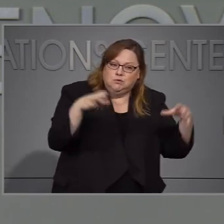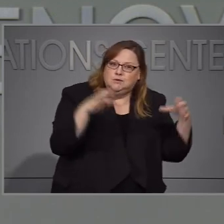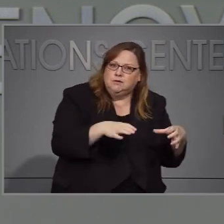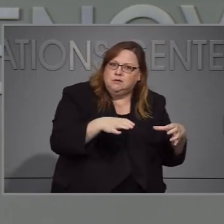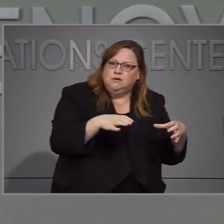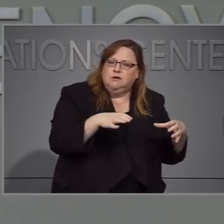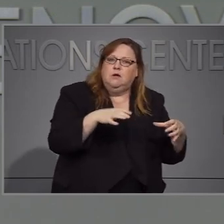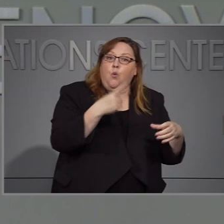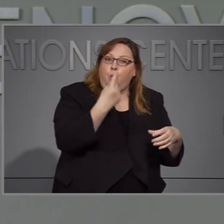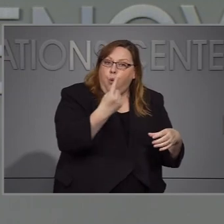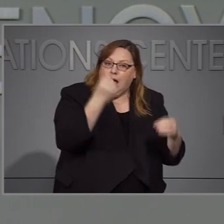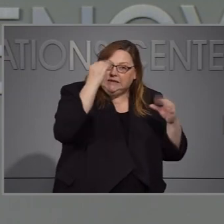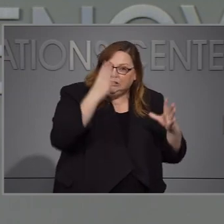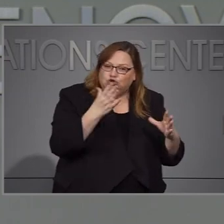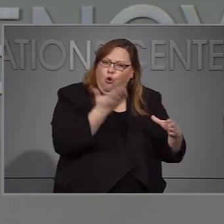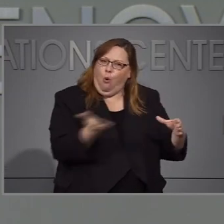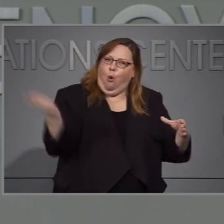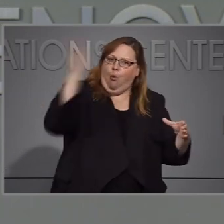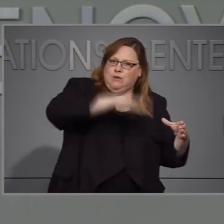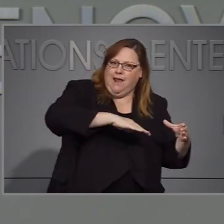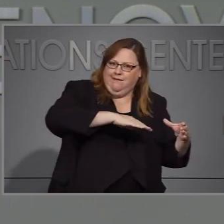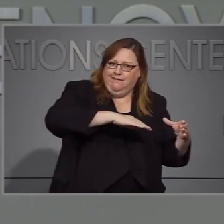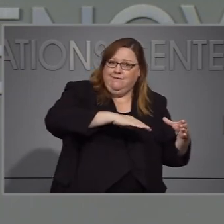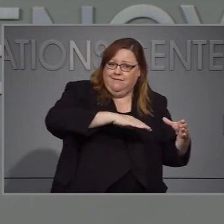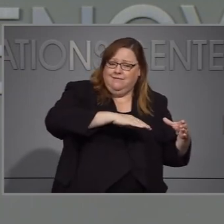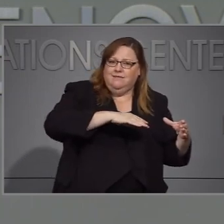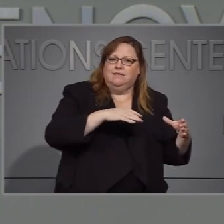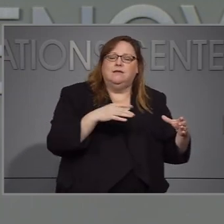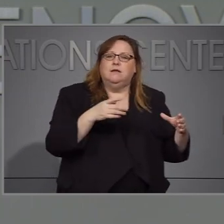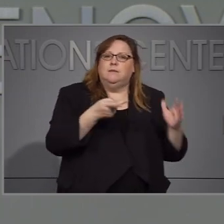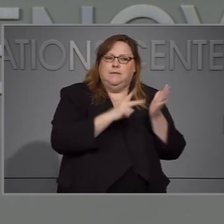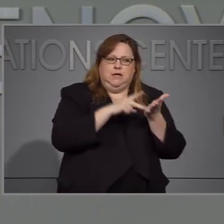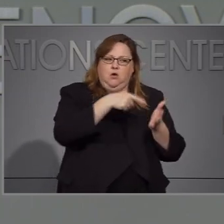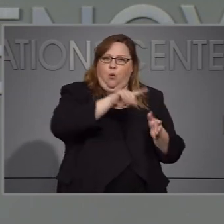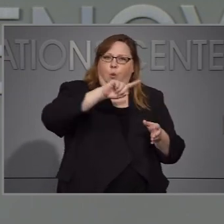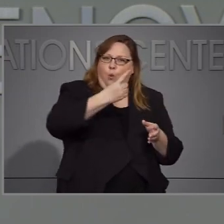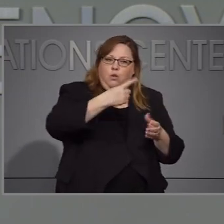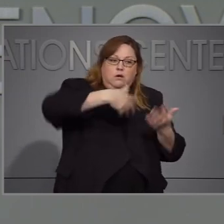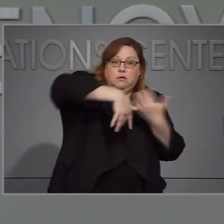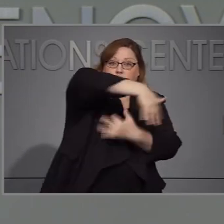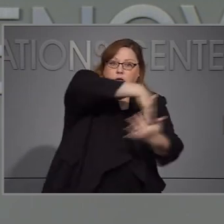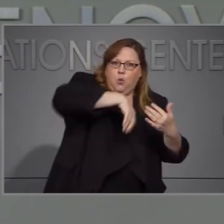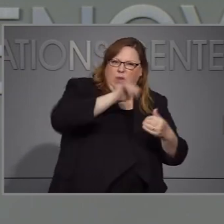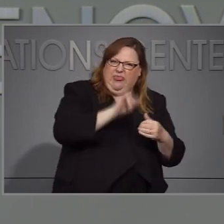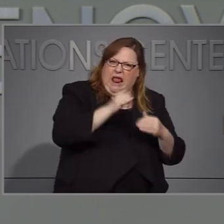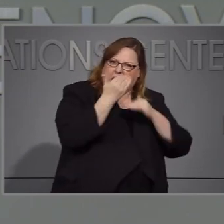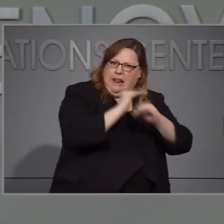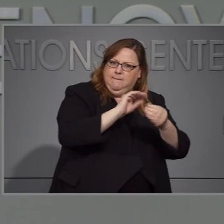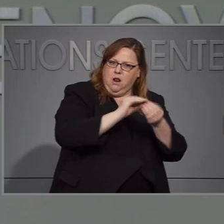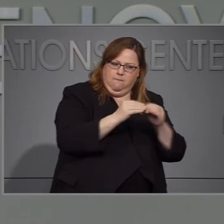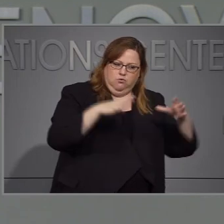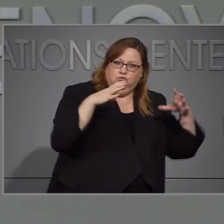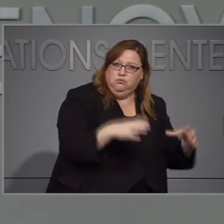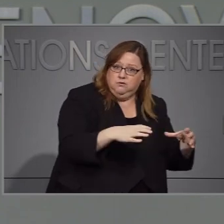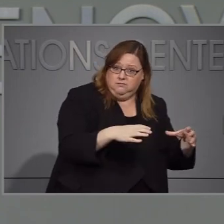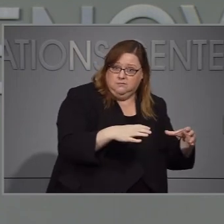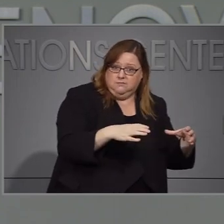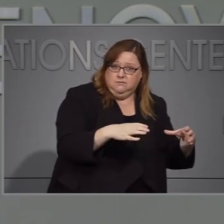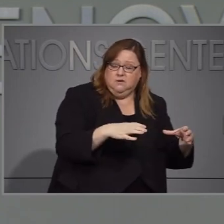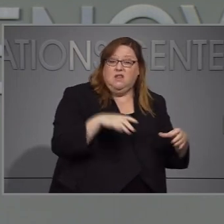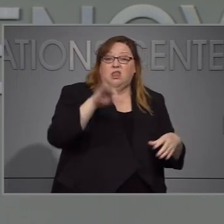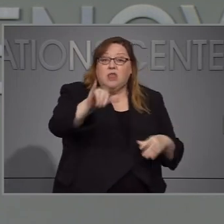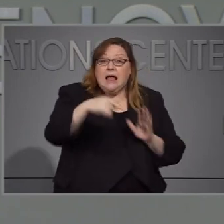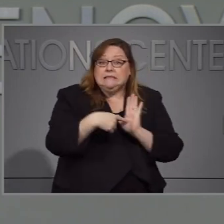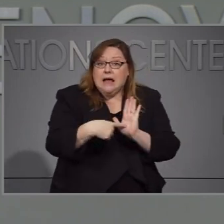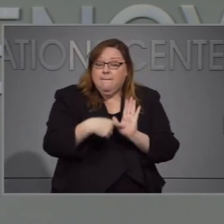and one teacher throughout the day and would have only come into contact with those students. And in that case, right, we